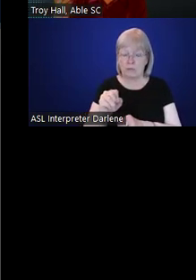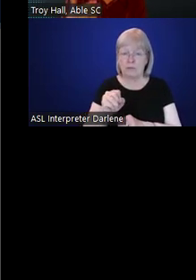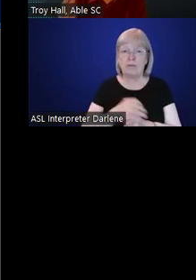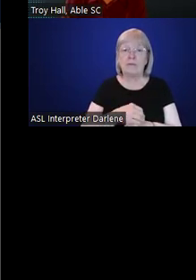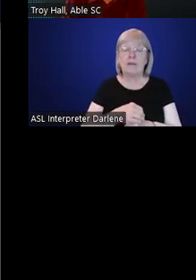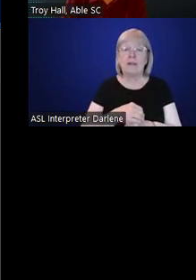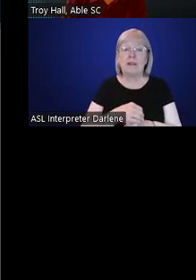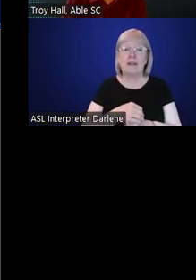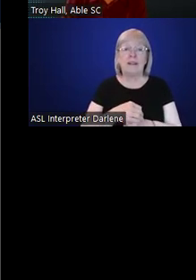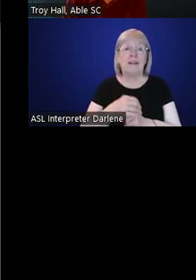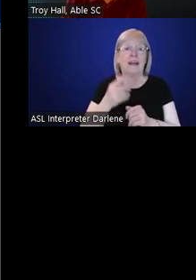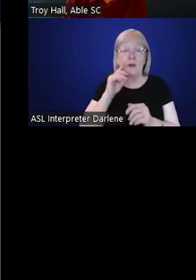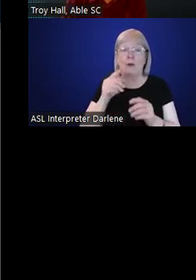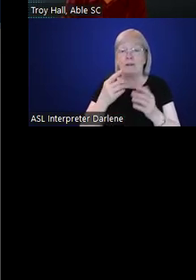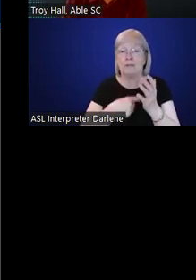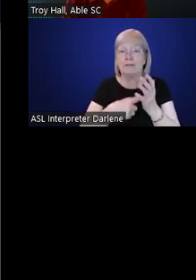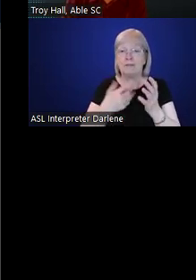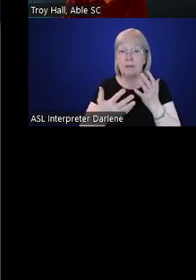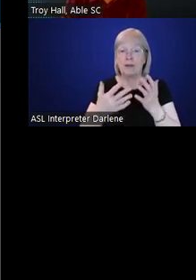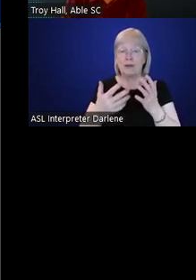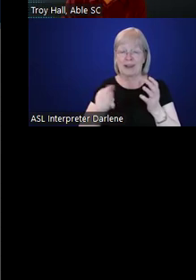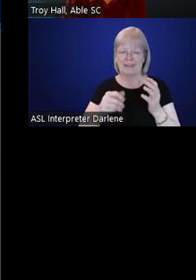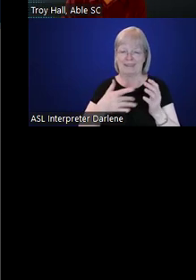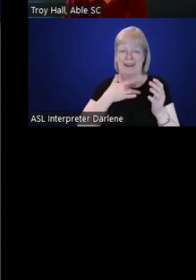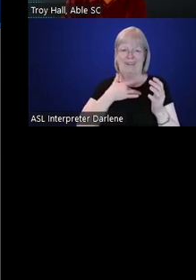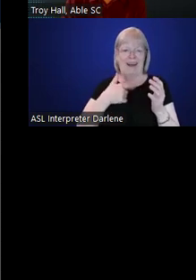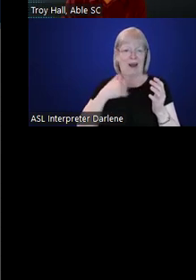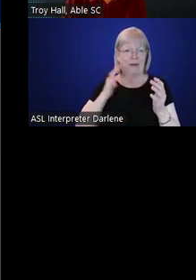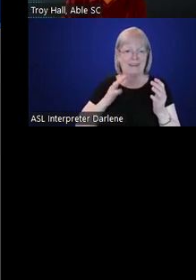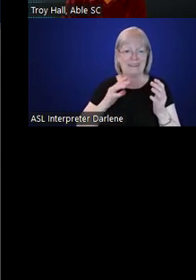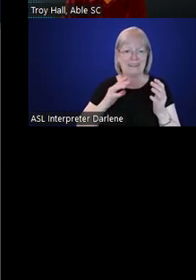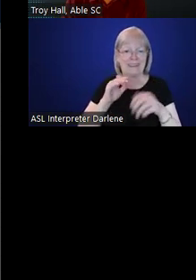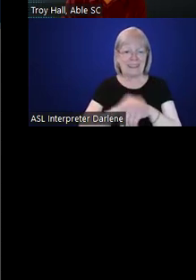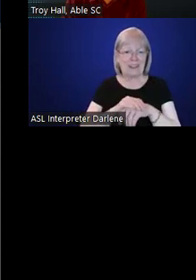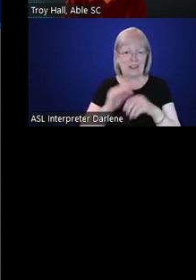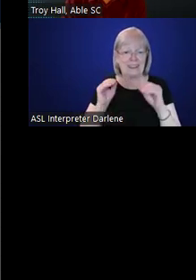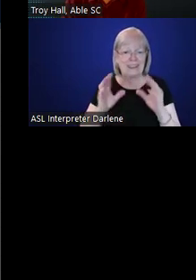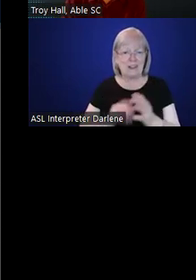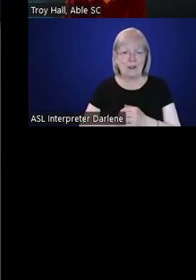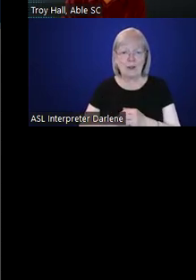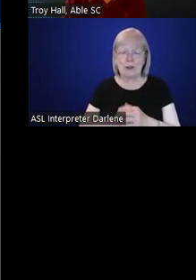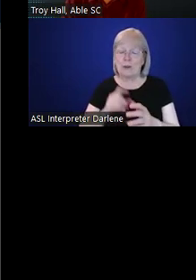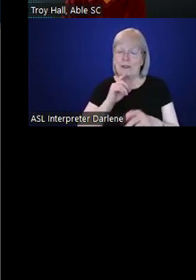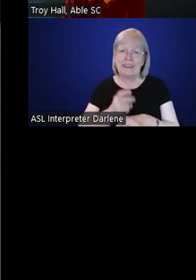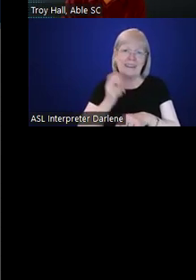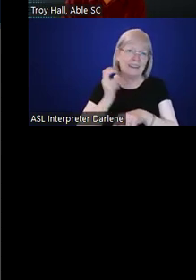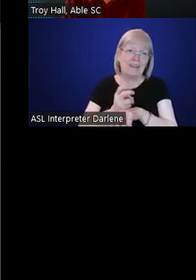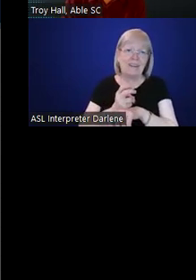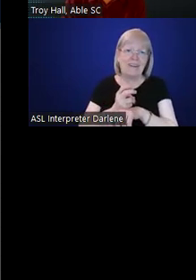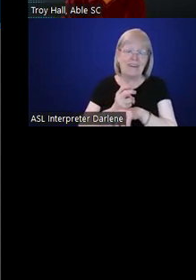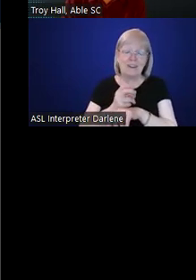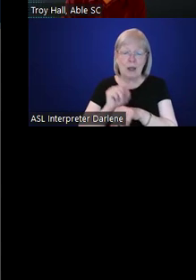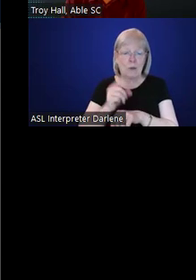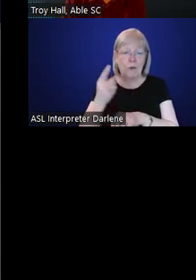school English teacher vibes. And it was a very, very difficult job. Tessa, I would say daycare counts.